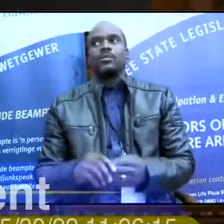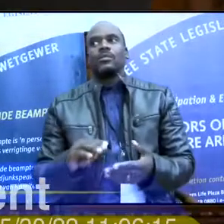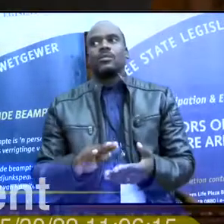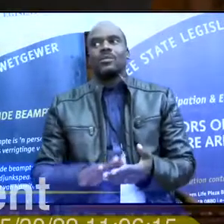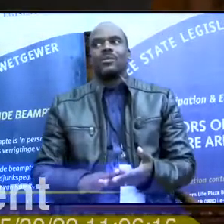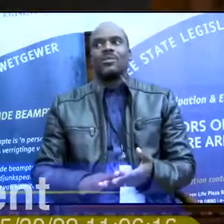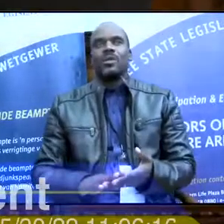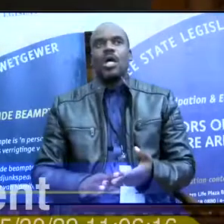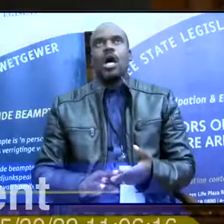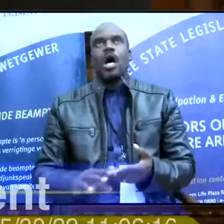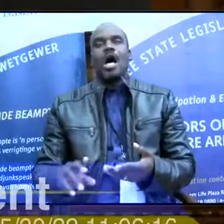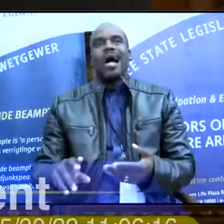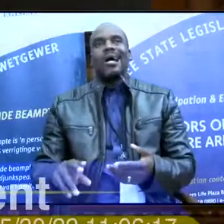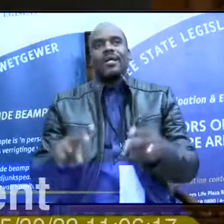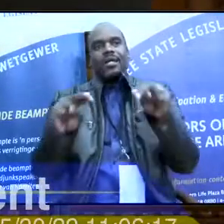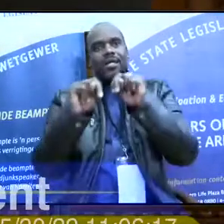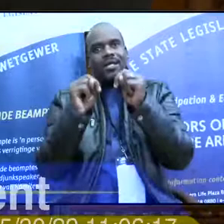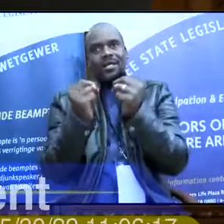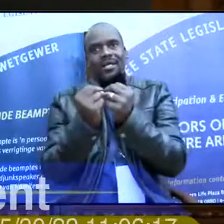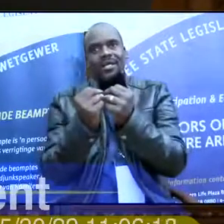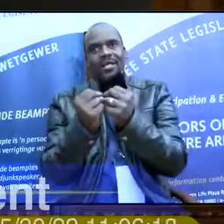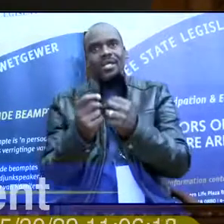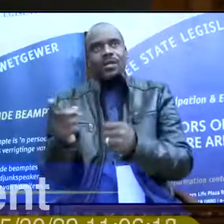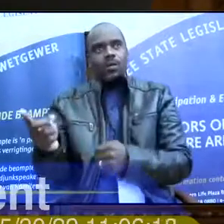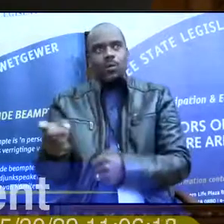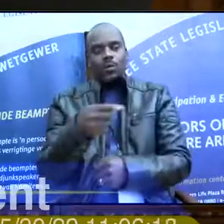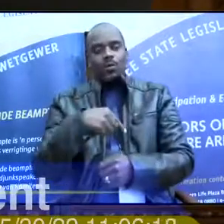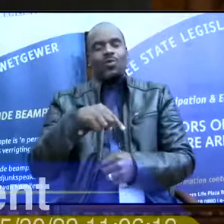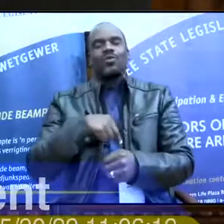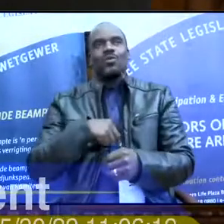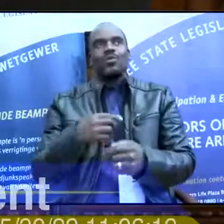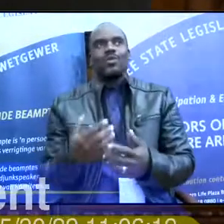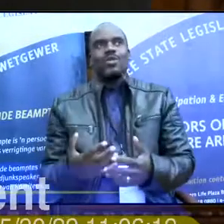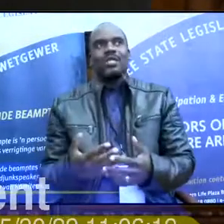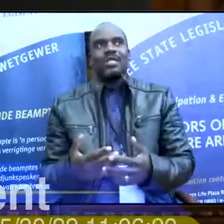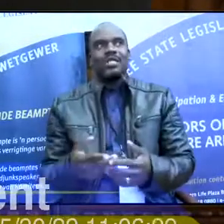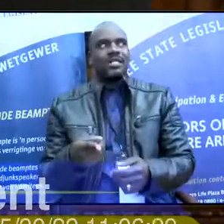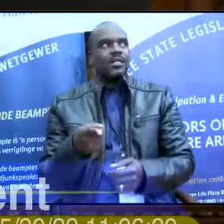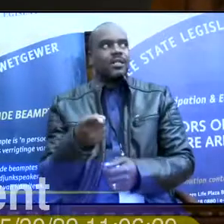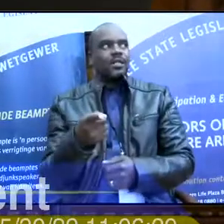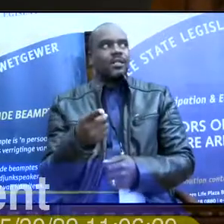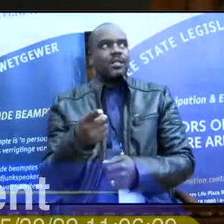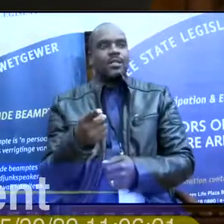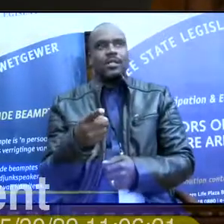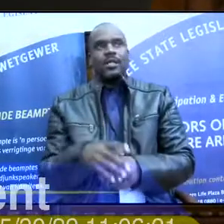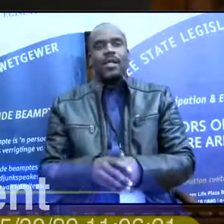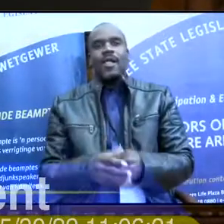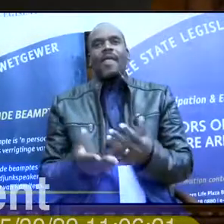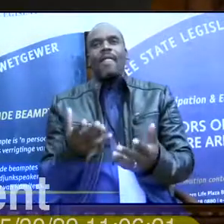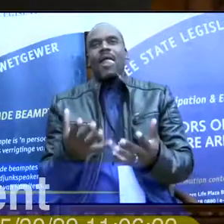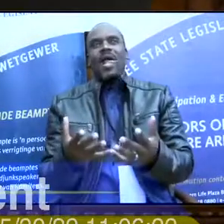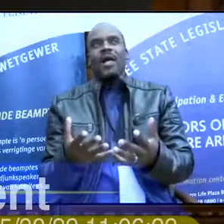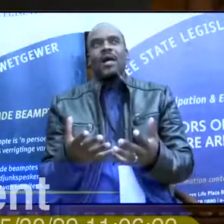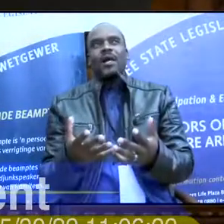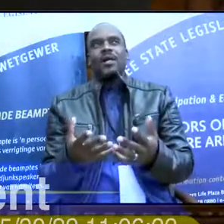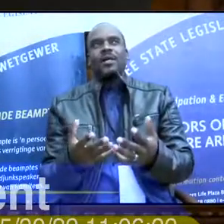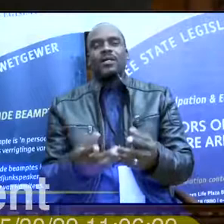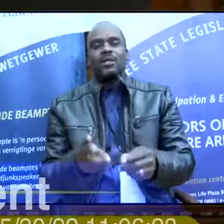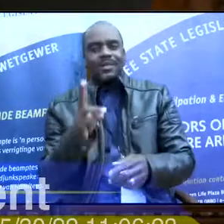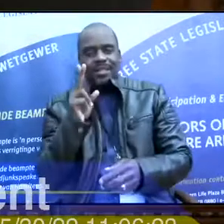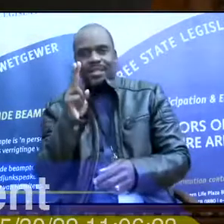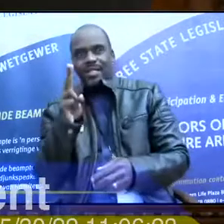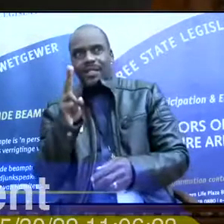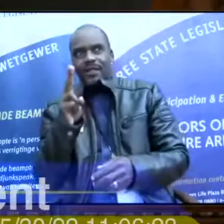we should also mention that a less accommodative monetary policy in the u.s may lead to tighter global